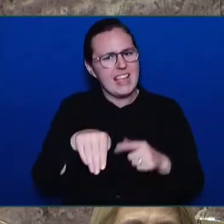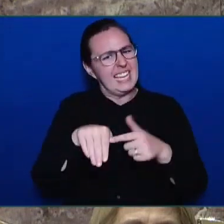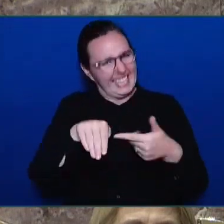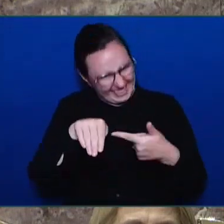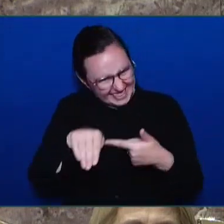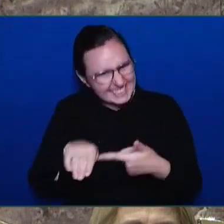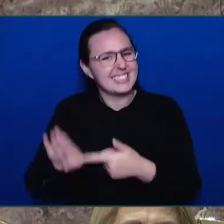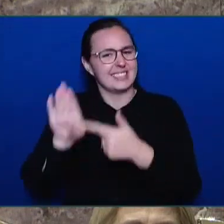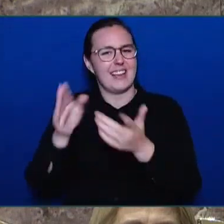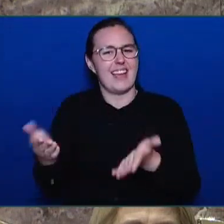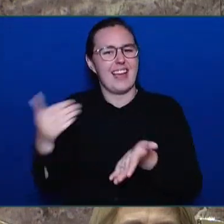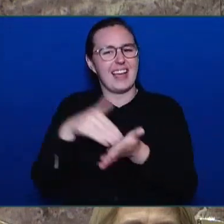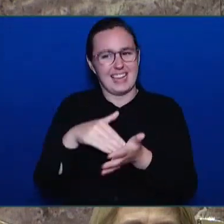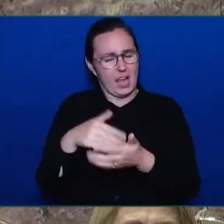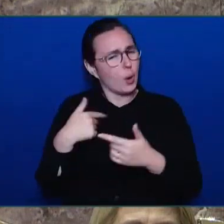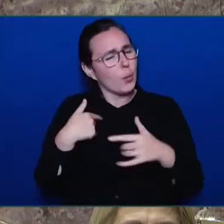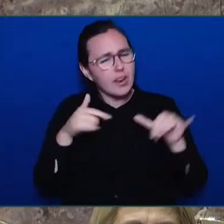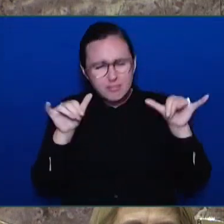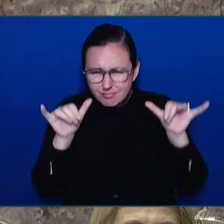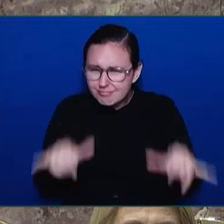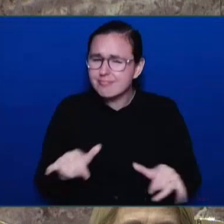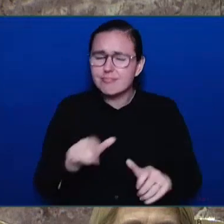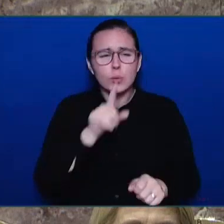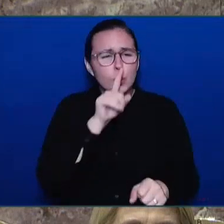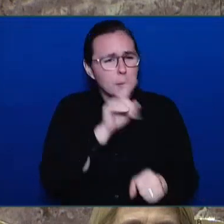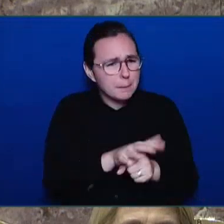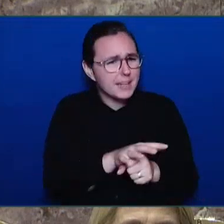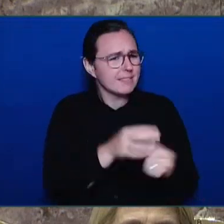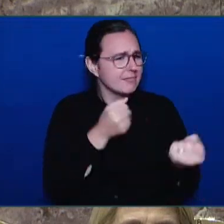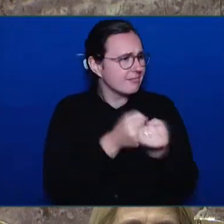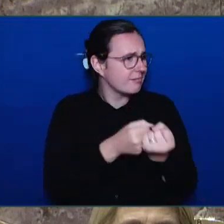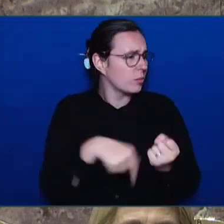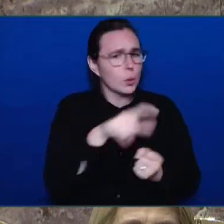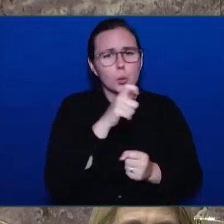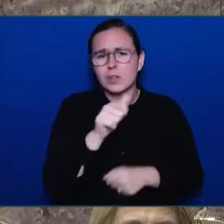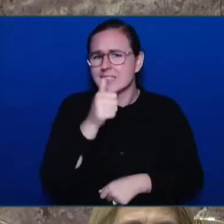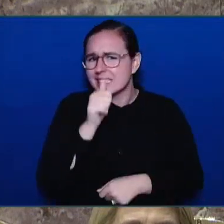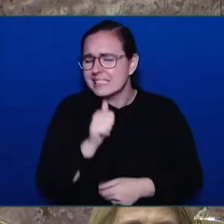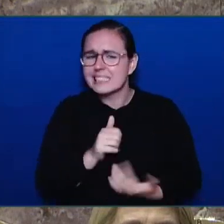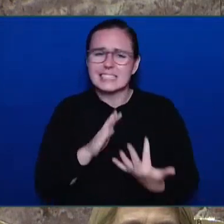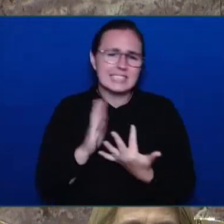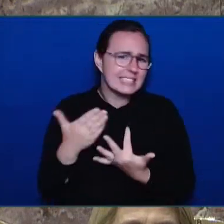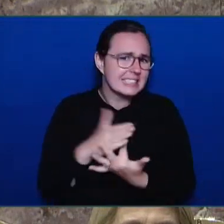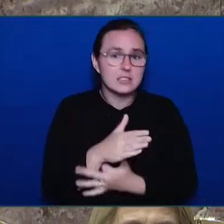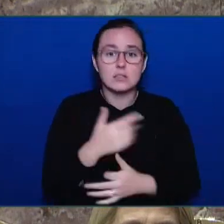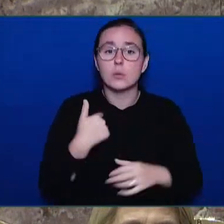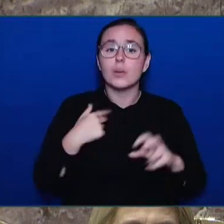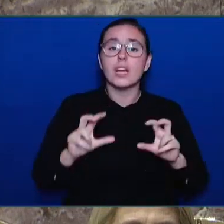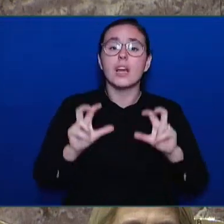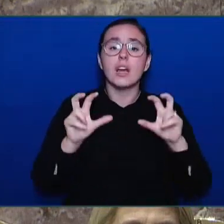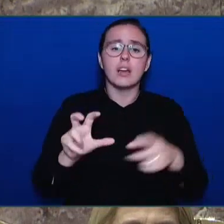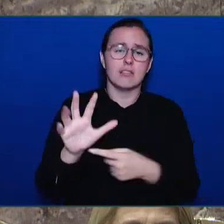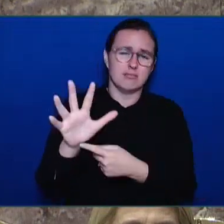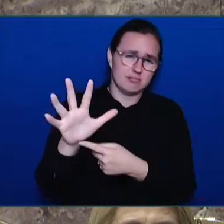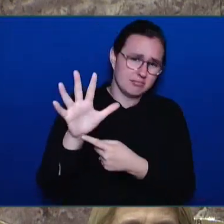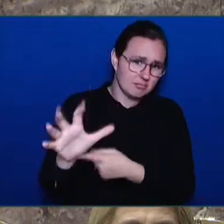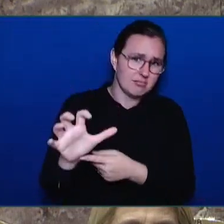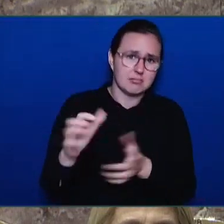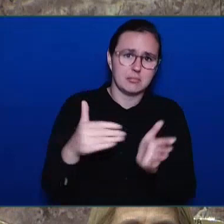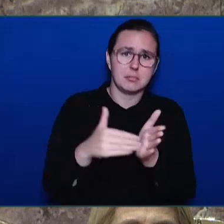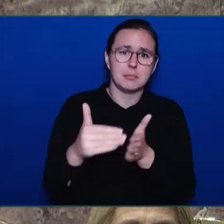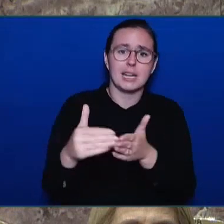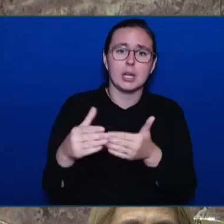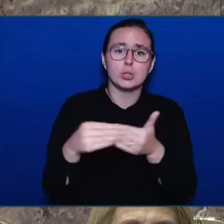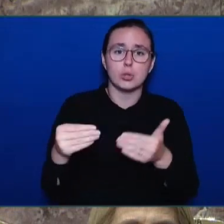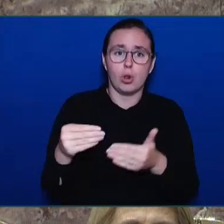work, continue to make the investments, $500 million in 2021 to stand up services. That is the work we're going to continue to do with our partners.